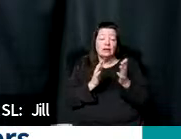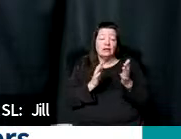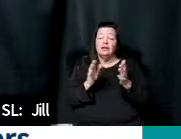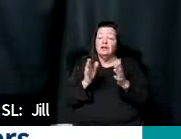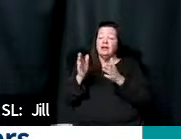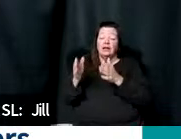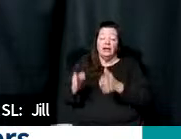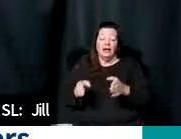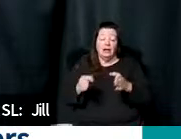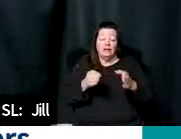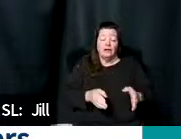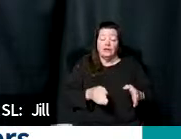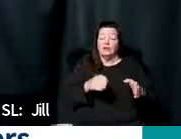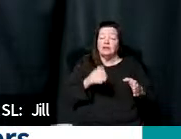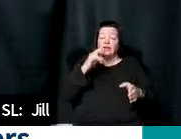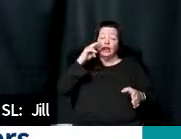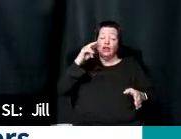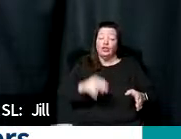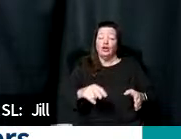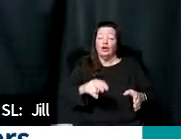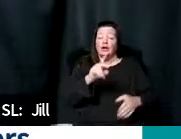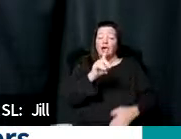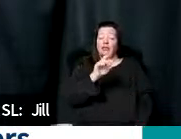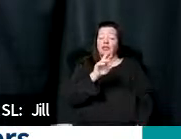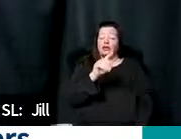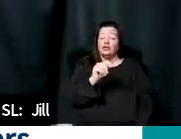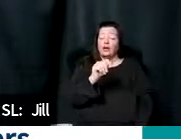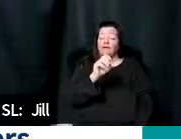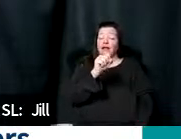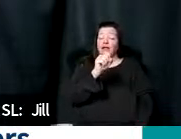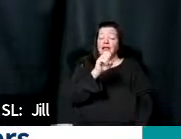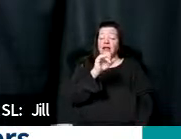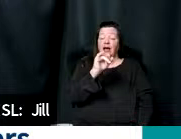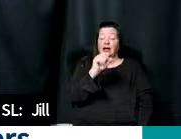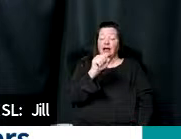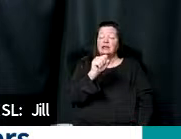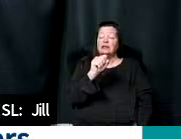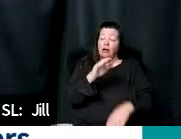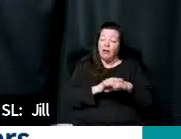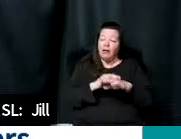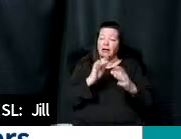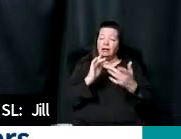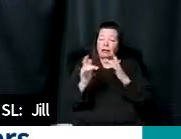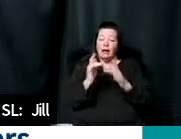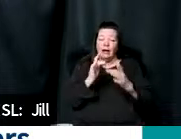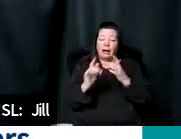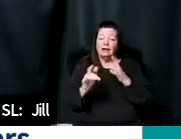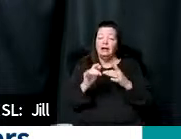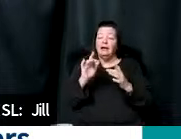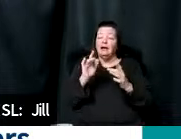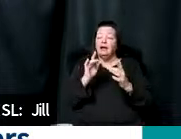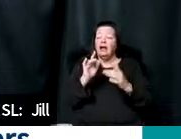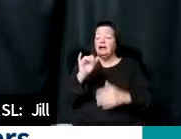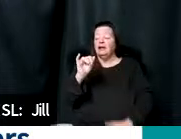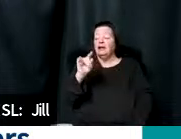Individuals can view the draft supplemental, executive summary, and technical reports online at